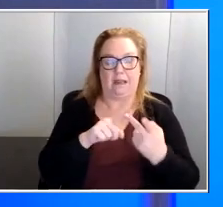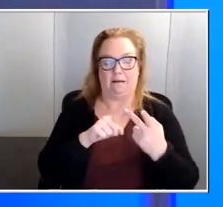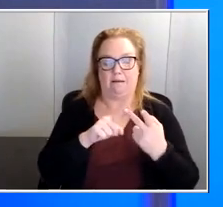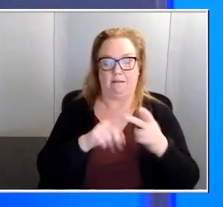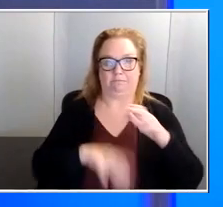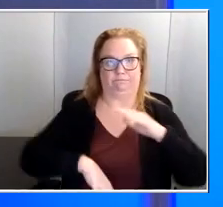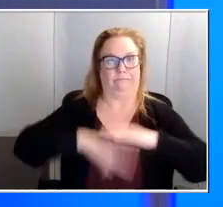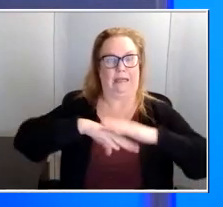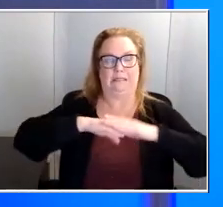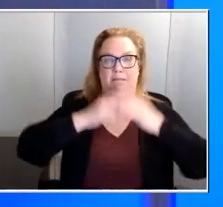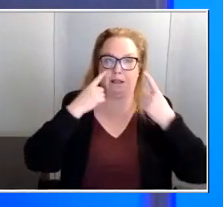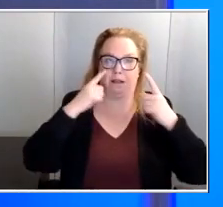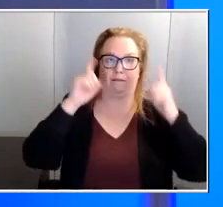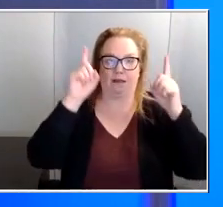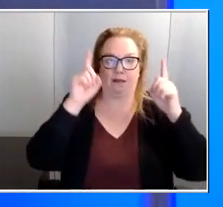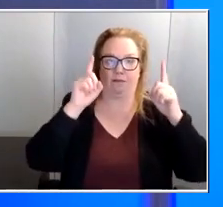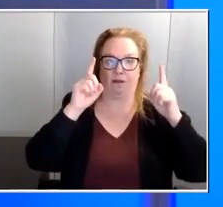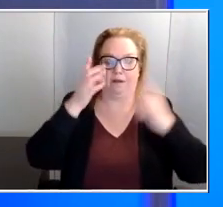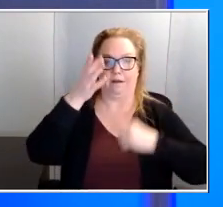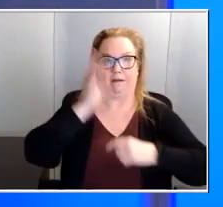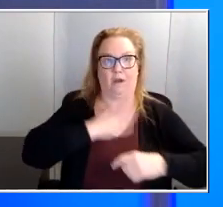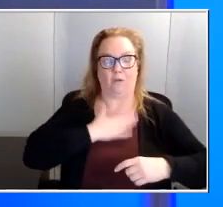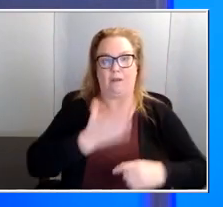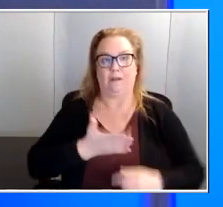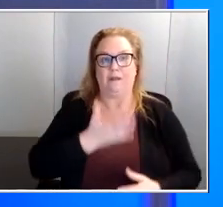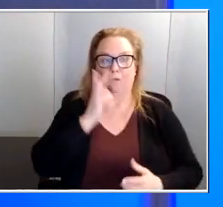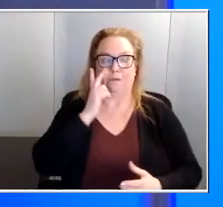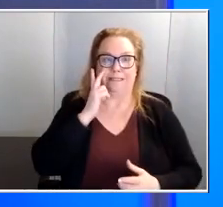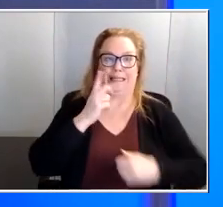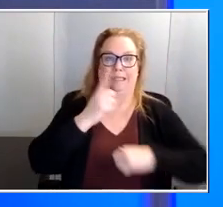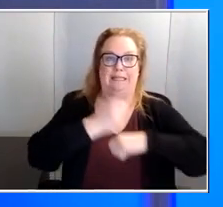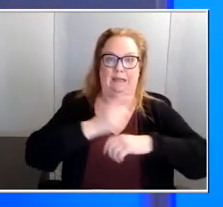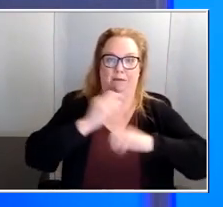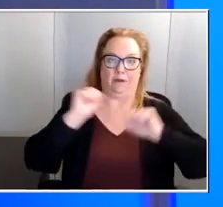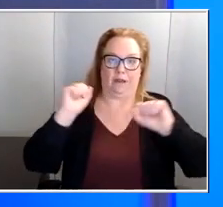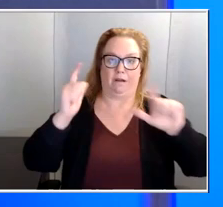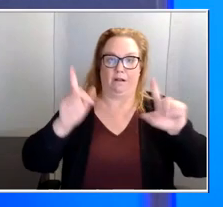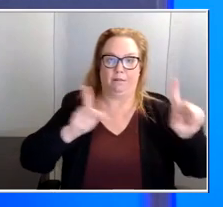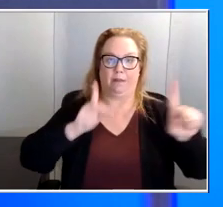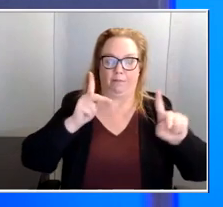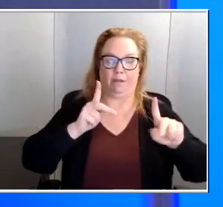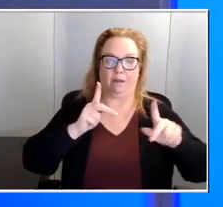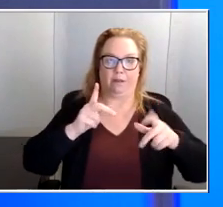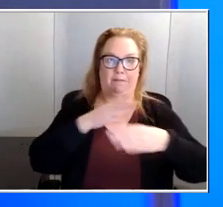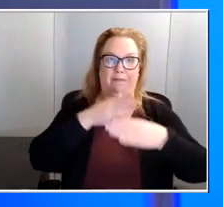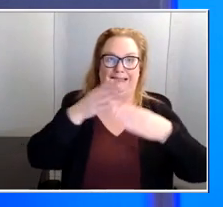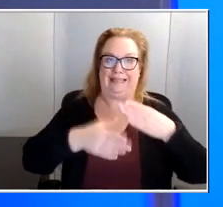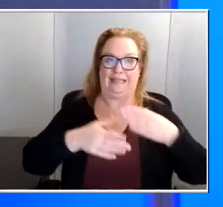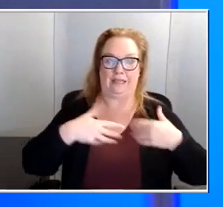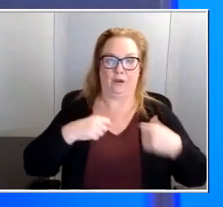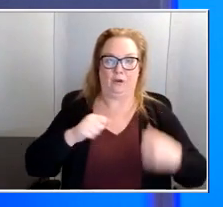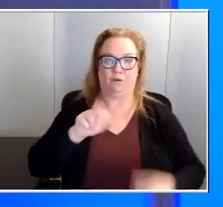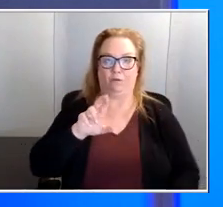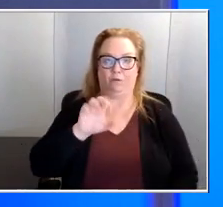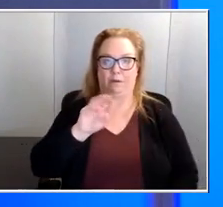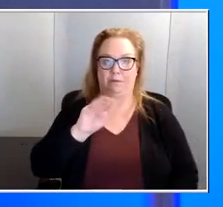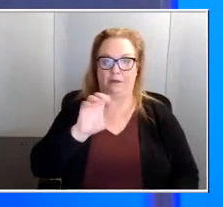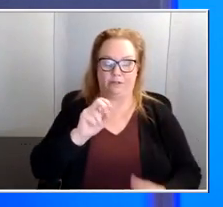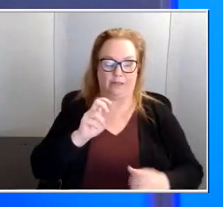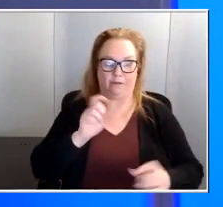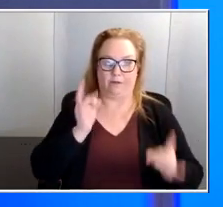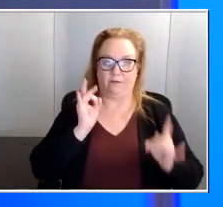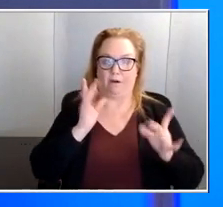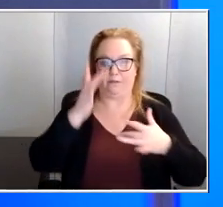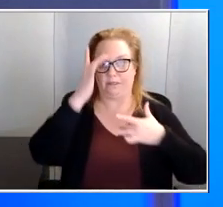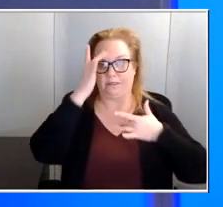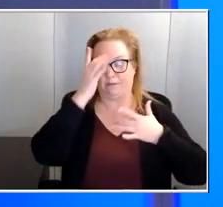We get God willing, we'll see the day when we get everybody into complete remission and get rid of these awful diseases. We have a lot